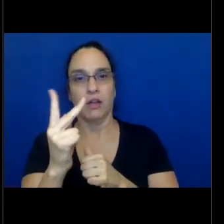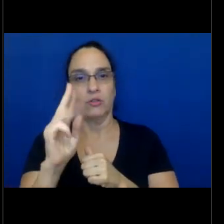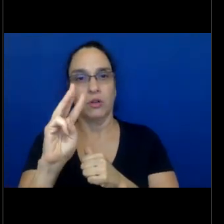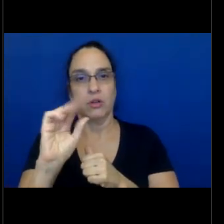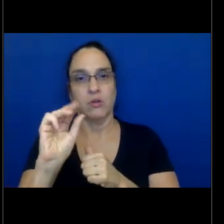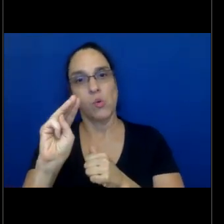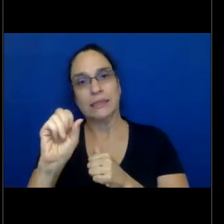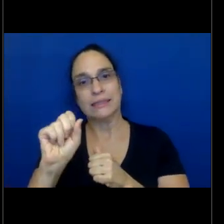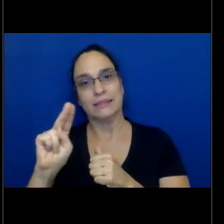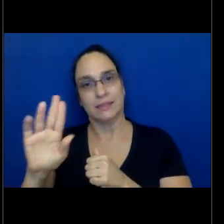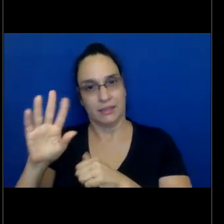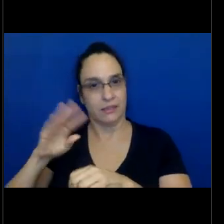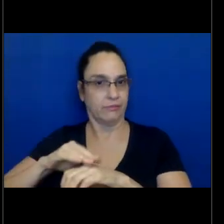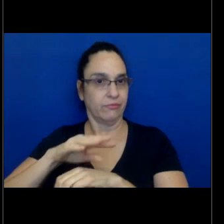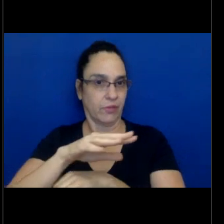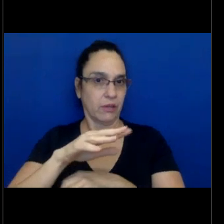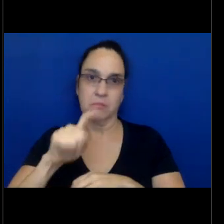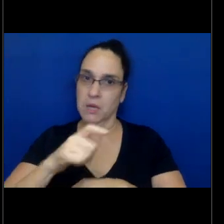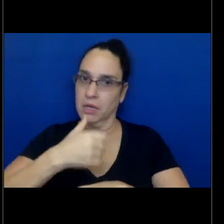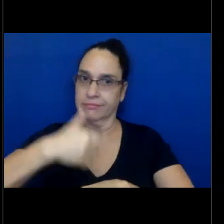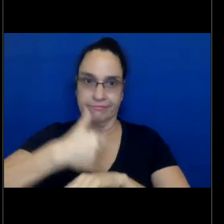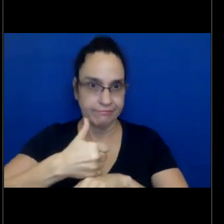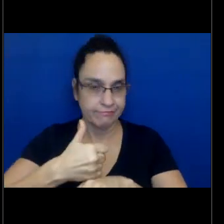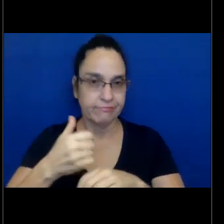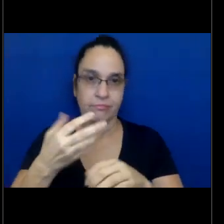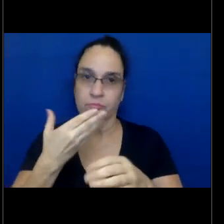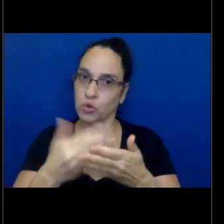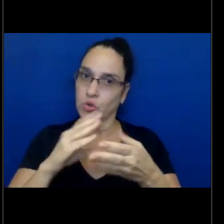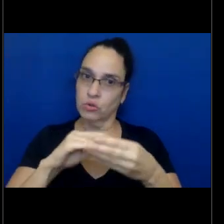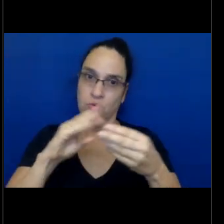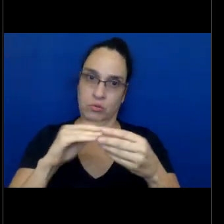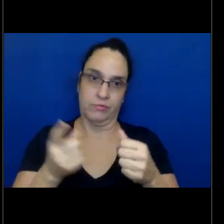is, you may wonder why,